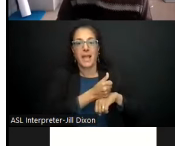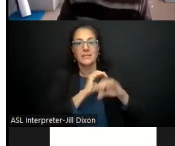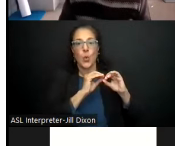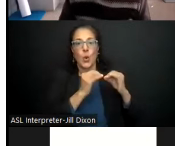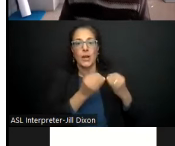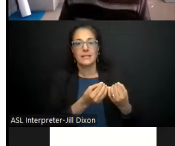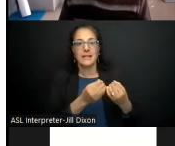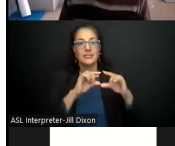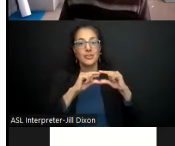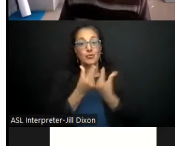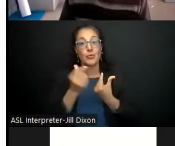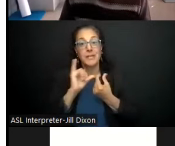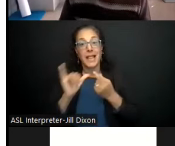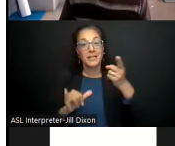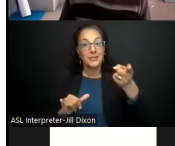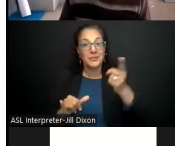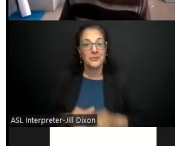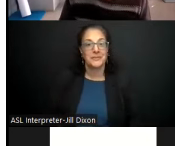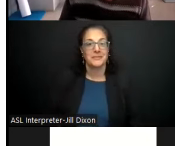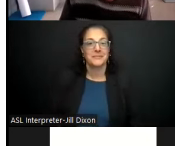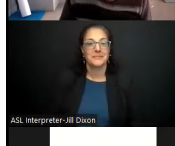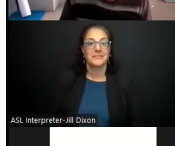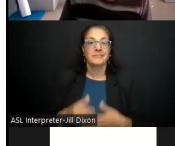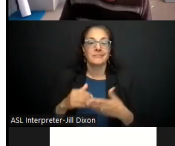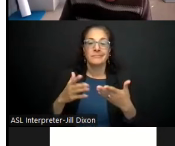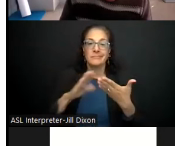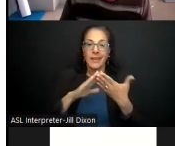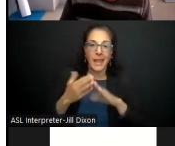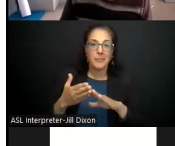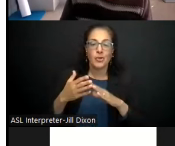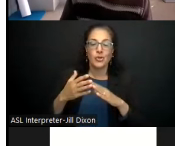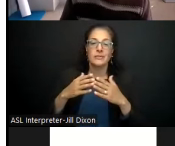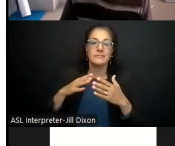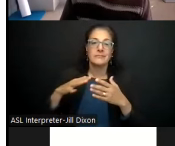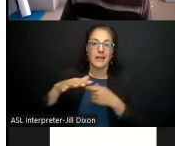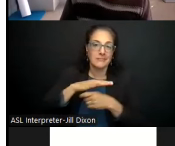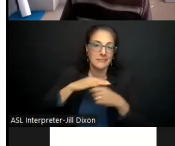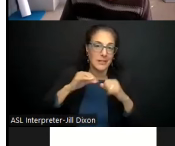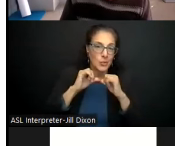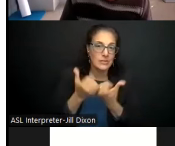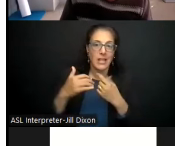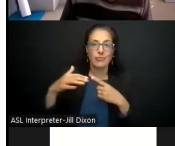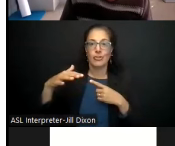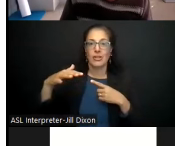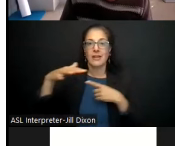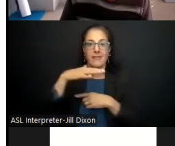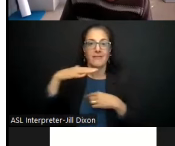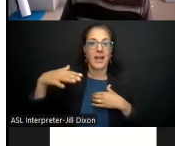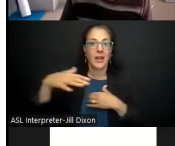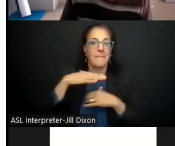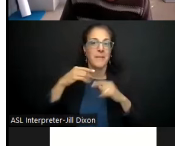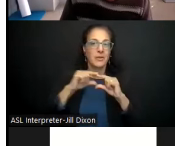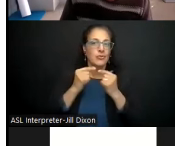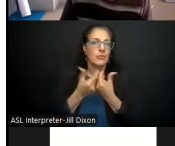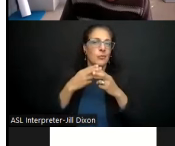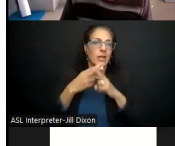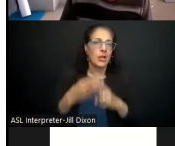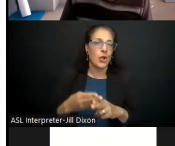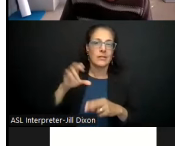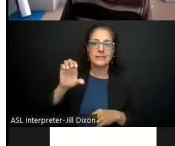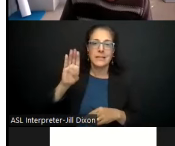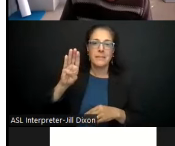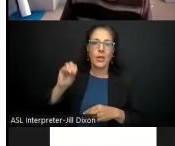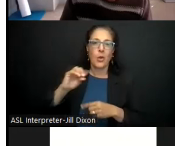like yourself. Okay, Neighborhood associations, environmental groups. We've just used CBO here to be all inclusive